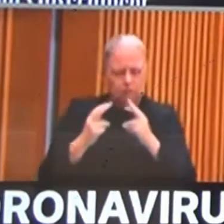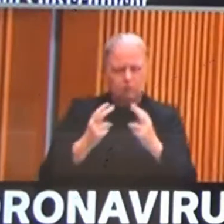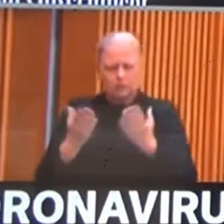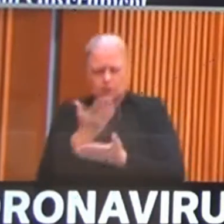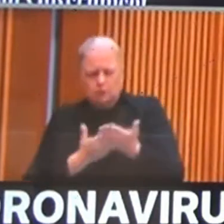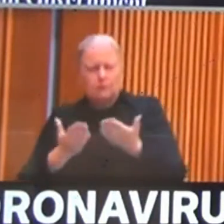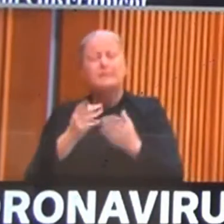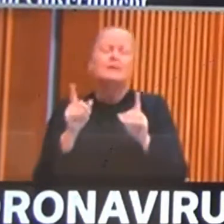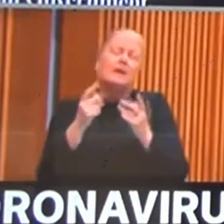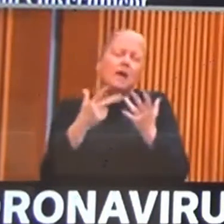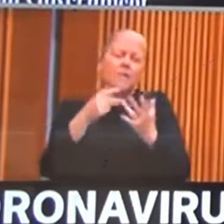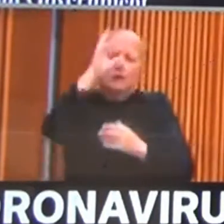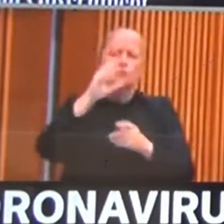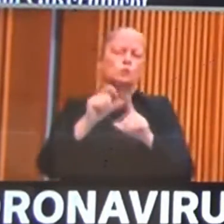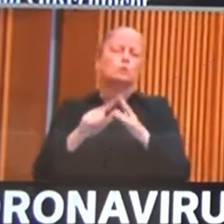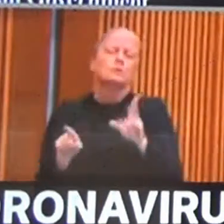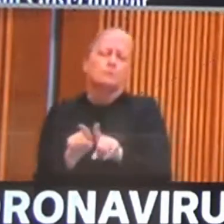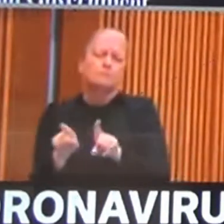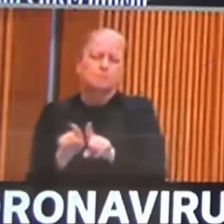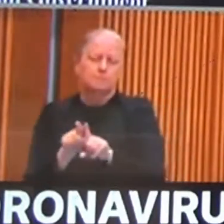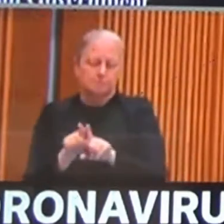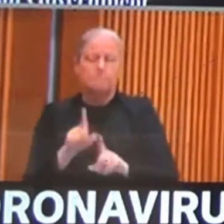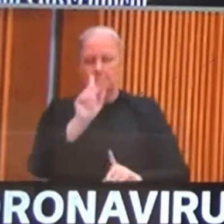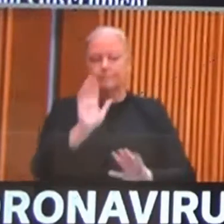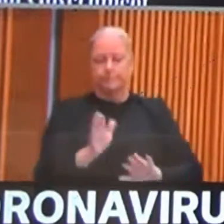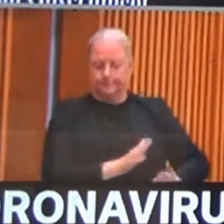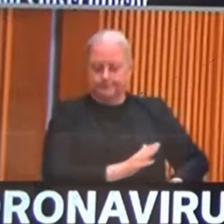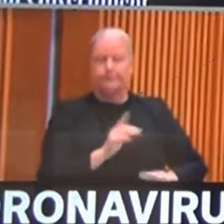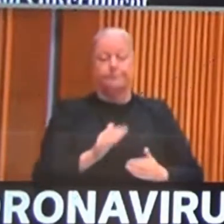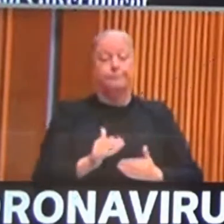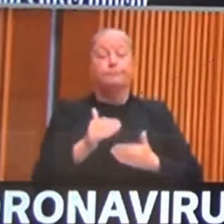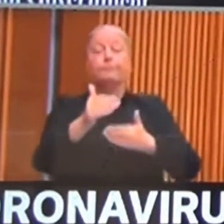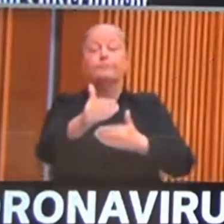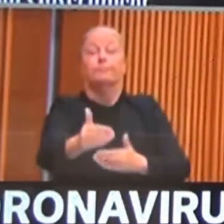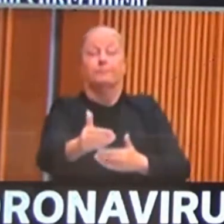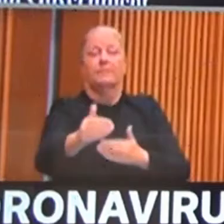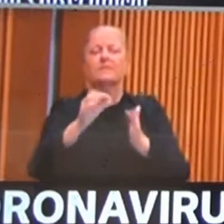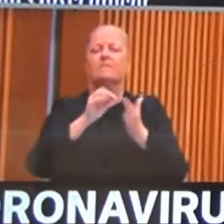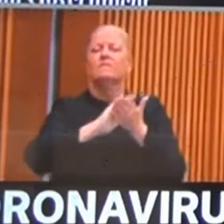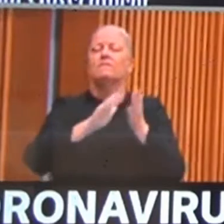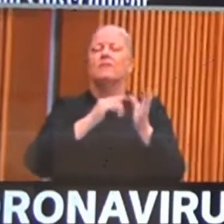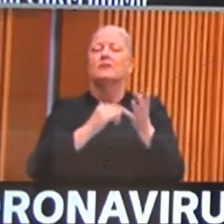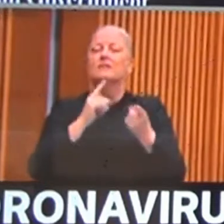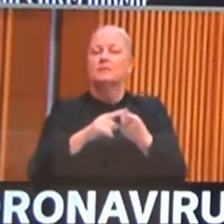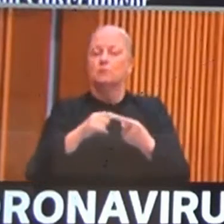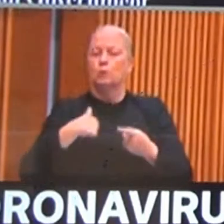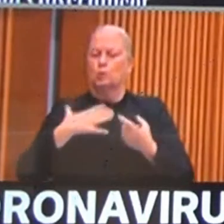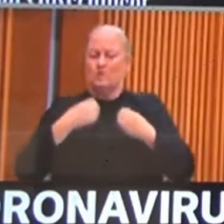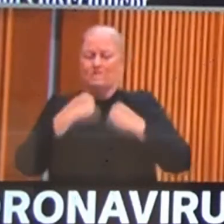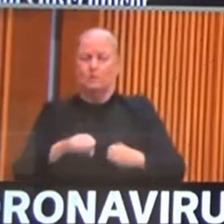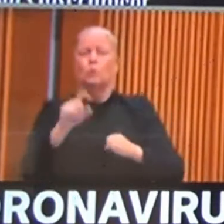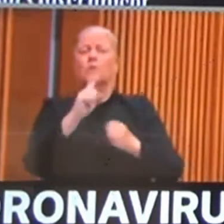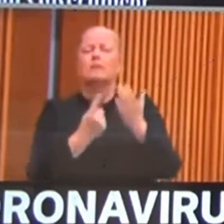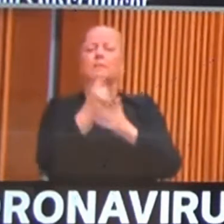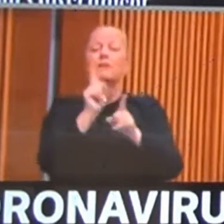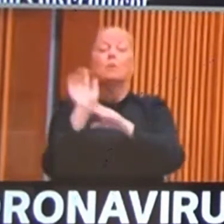thing. The next phase of it is, whilst we've avoided that catastrophic future, we still have